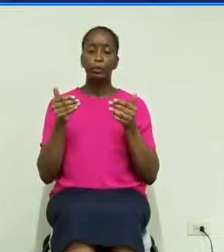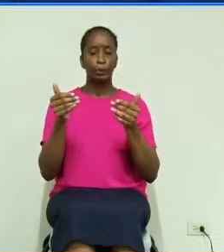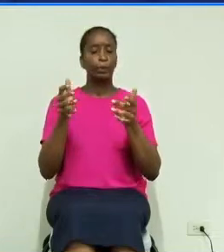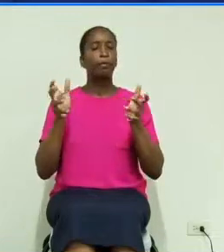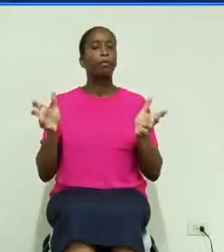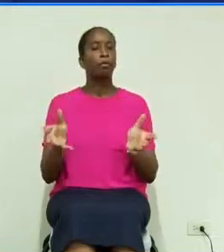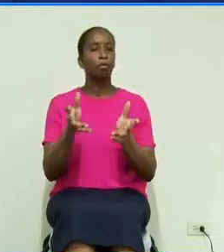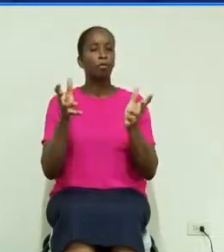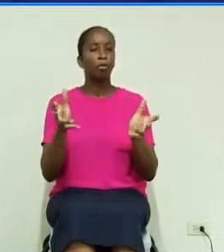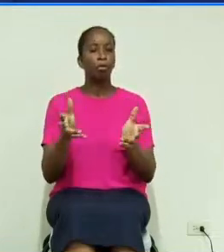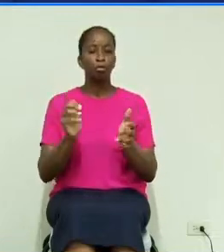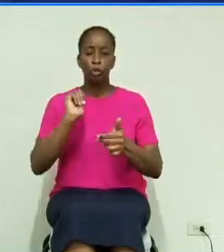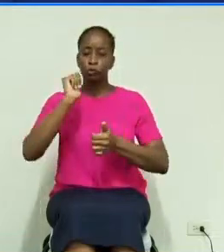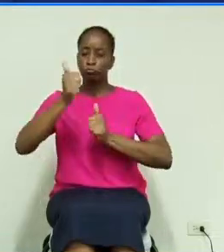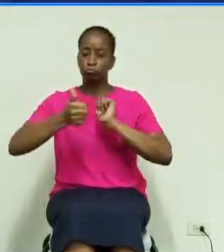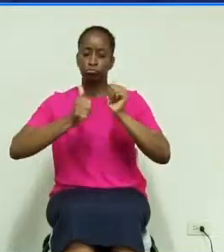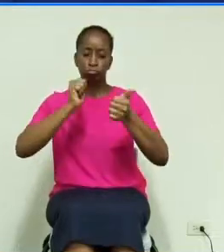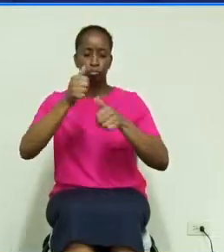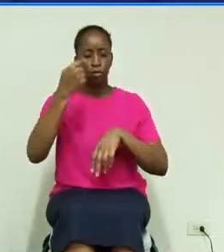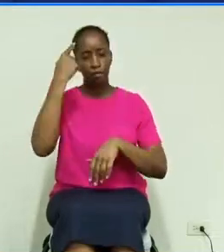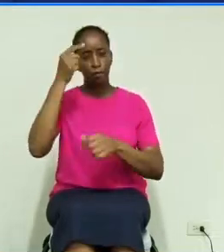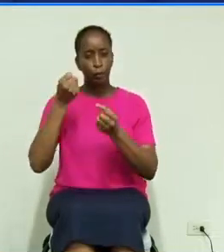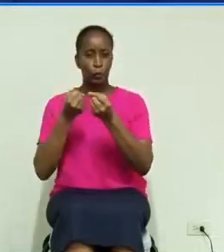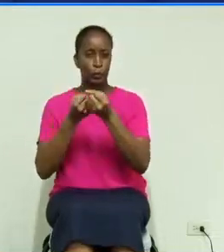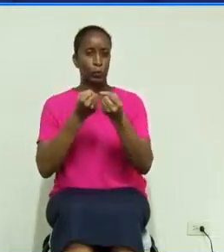in Senate over the last two